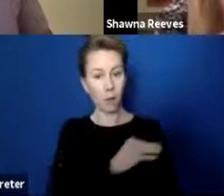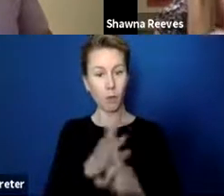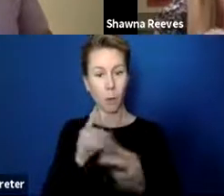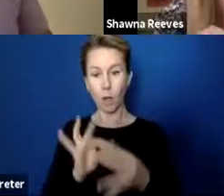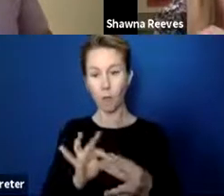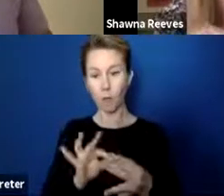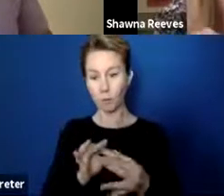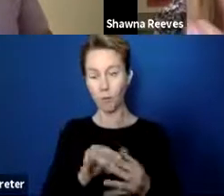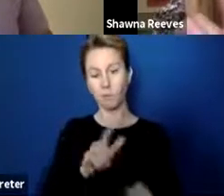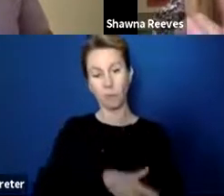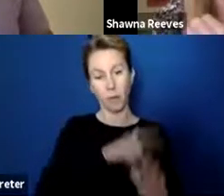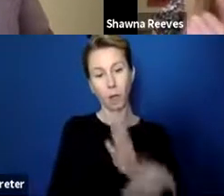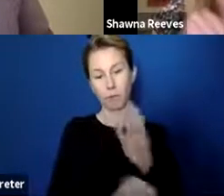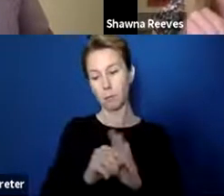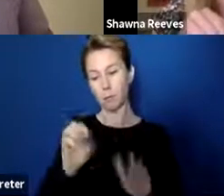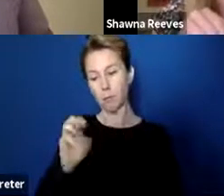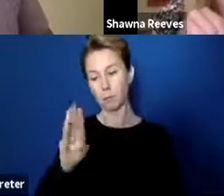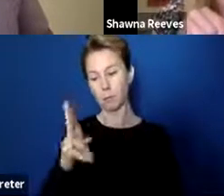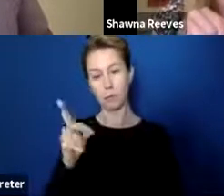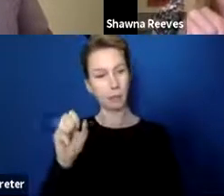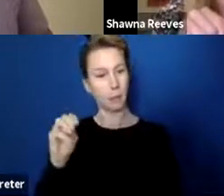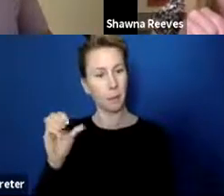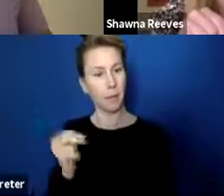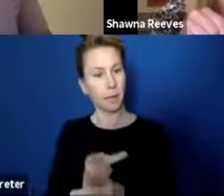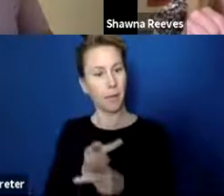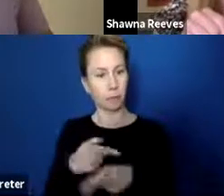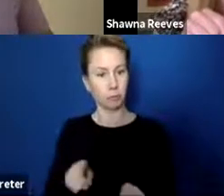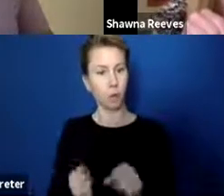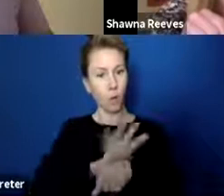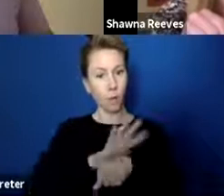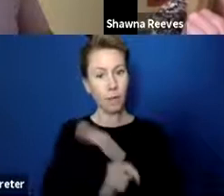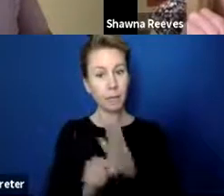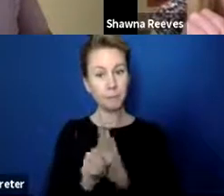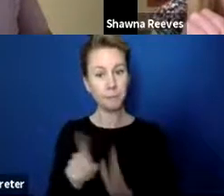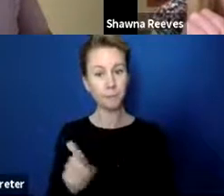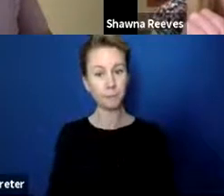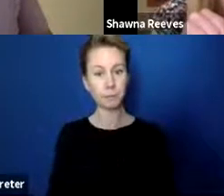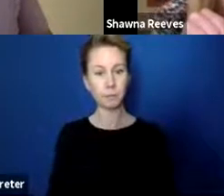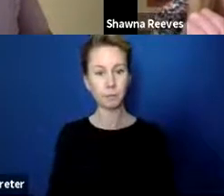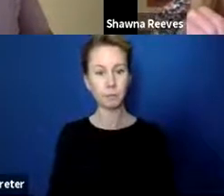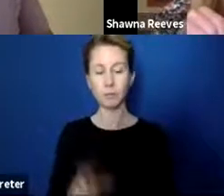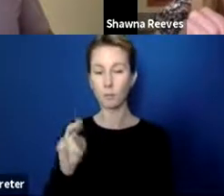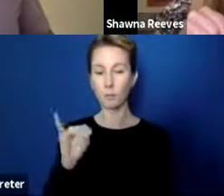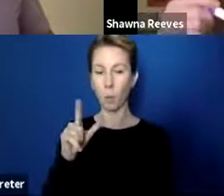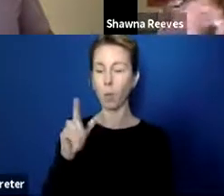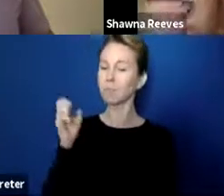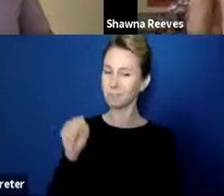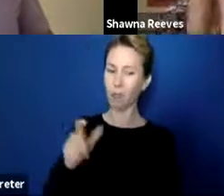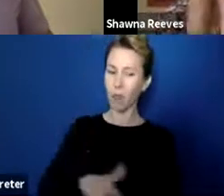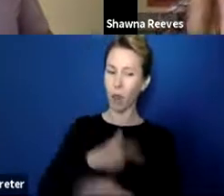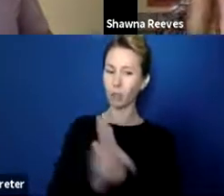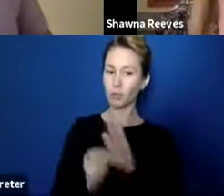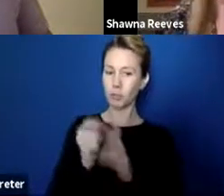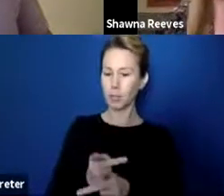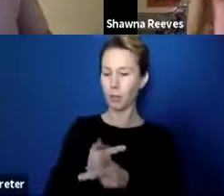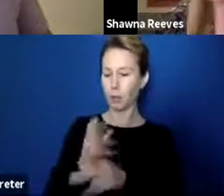Ombudsman Program, what's going on the ground, his frustrations, kind of where maybe things should be going. Is there anything you'd like to add